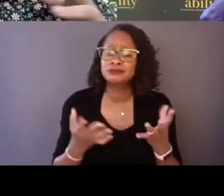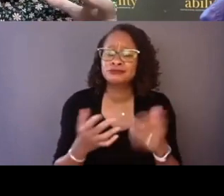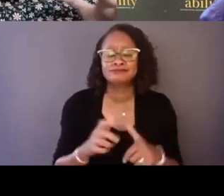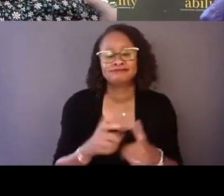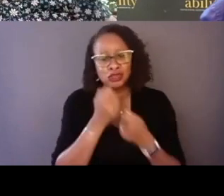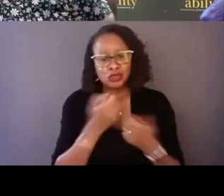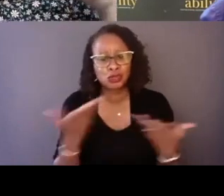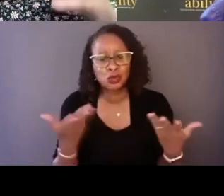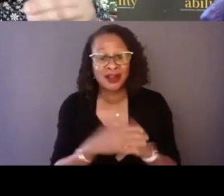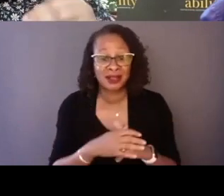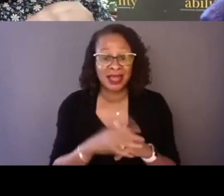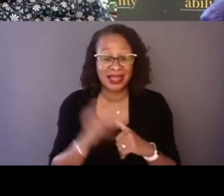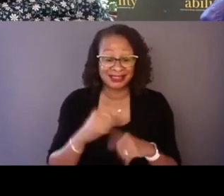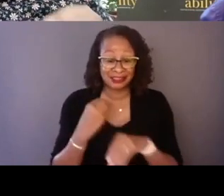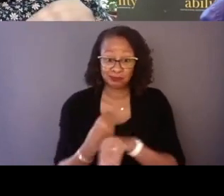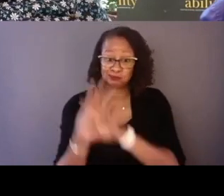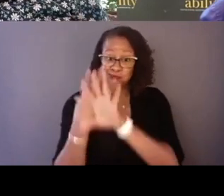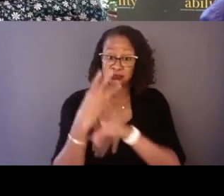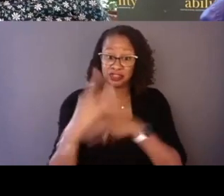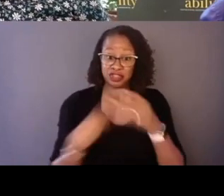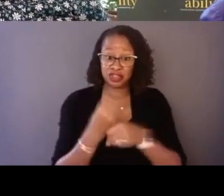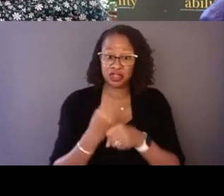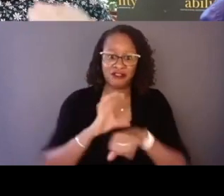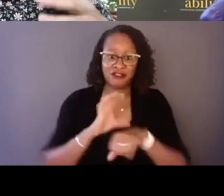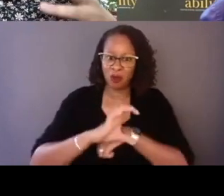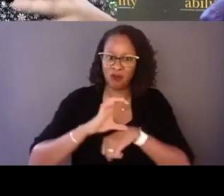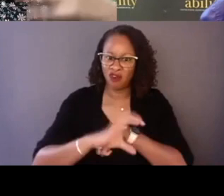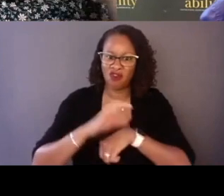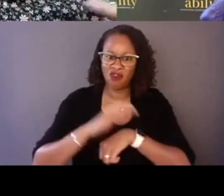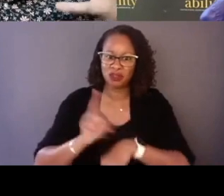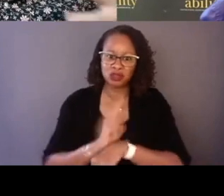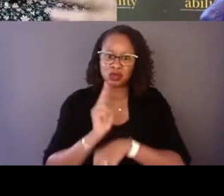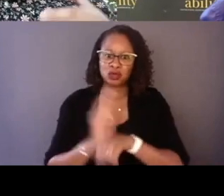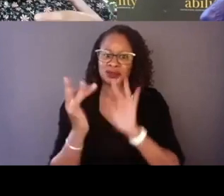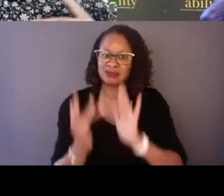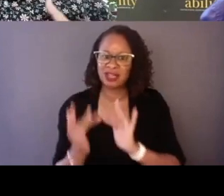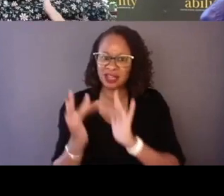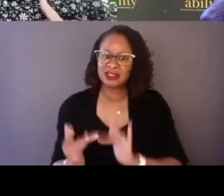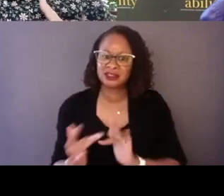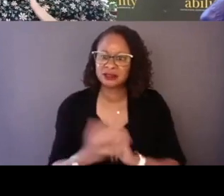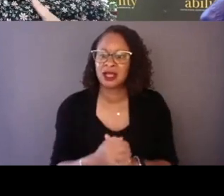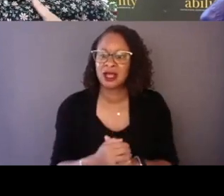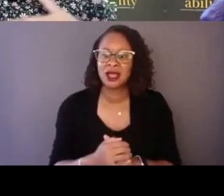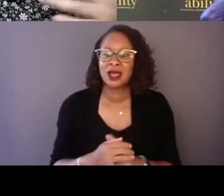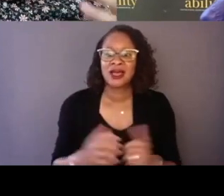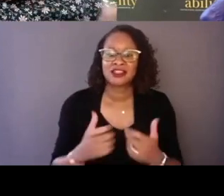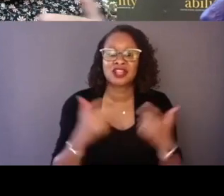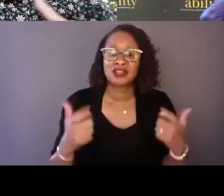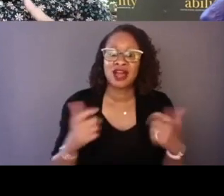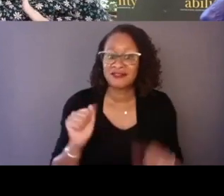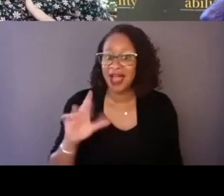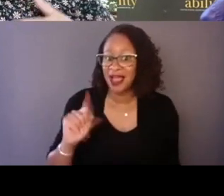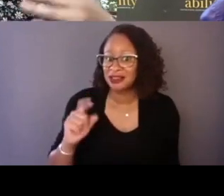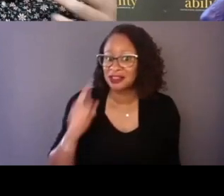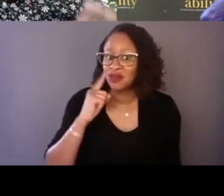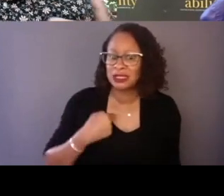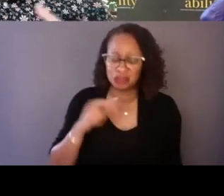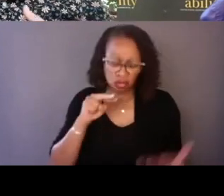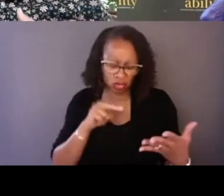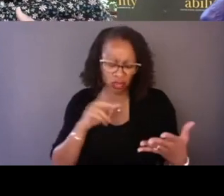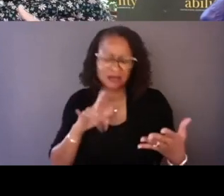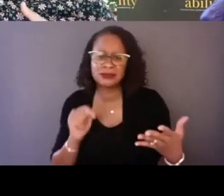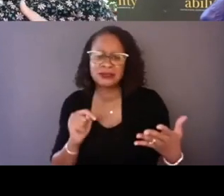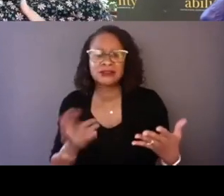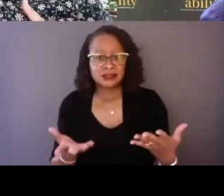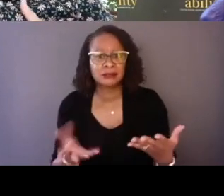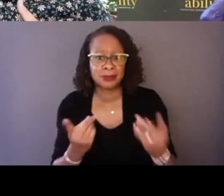virtual year of being pushed more and more online, there's been a lot of asks of me to look something over or to review how